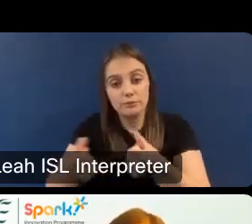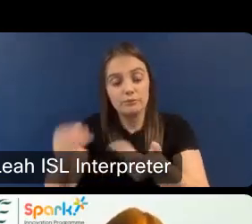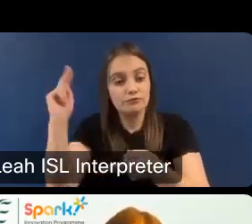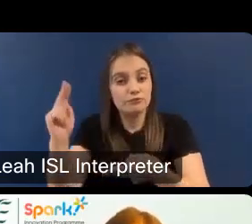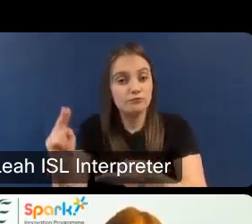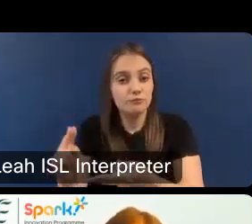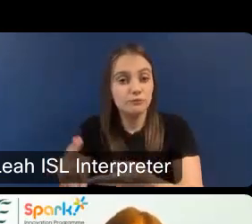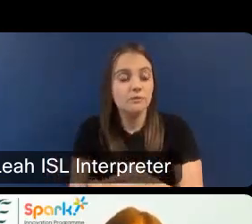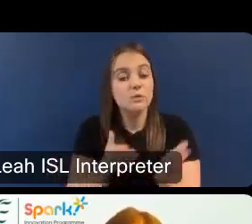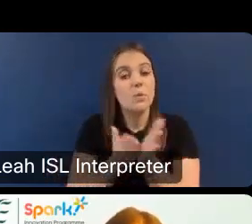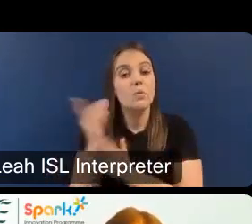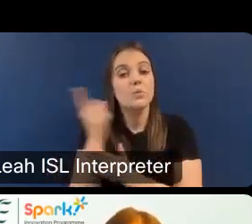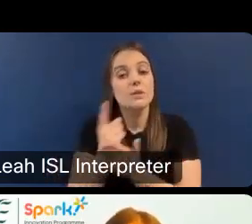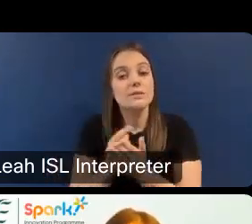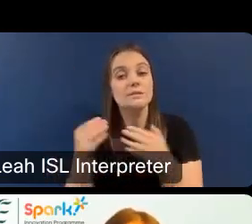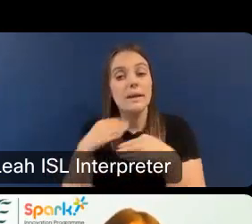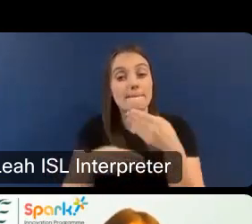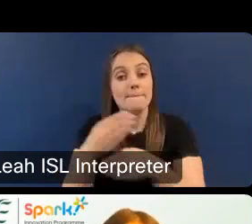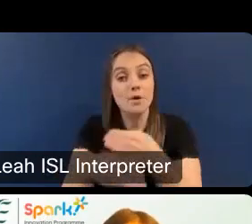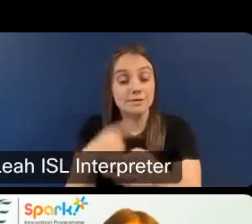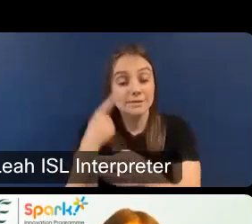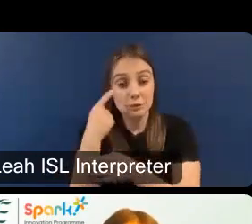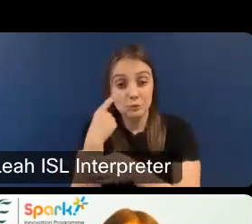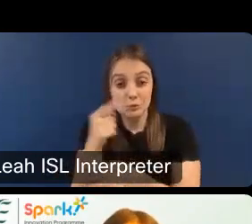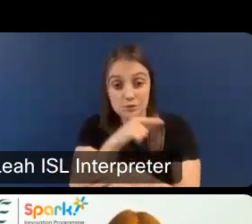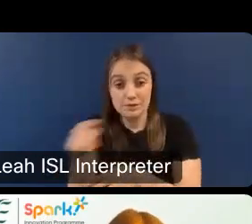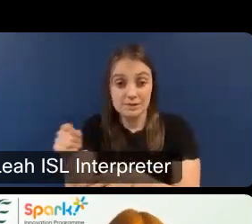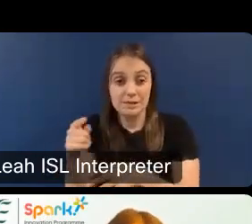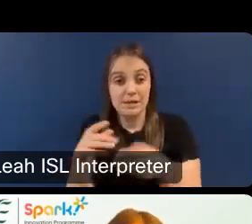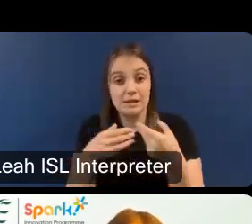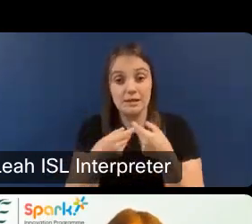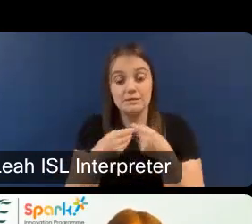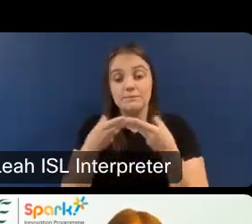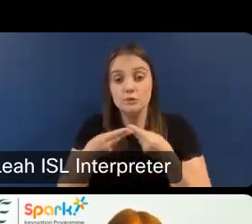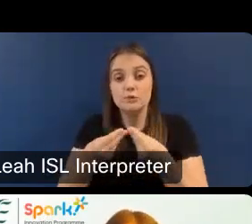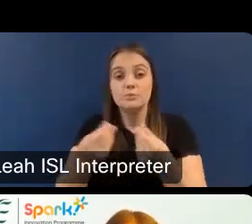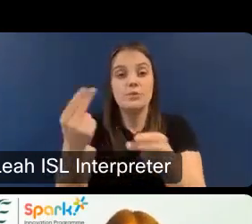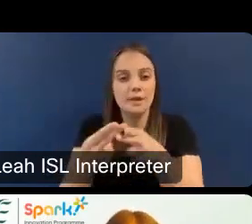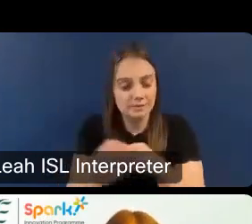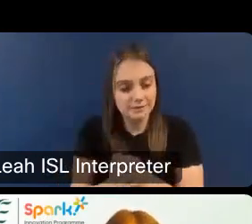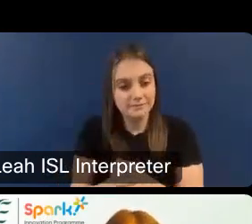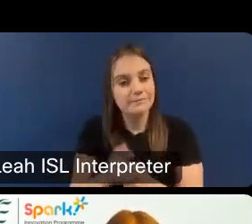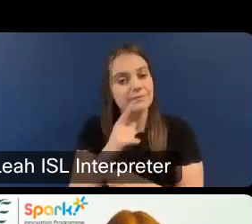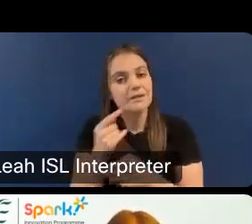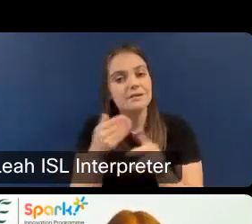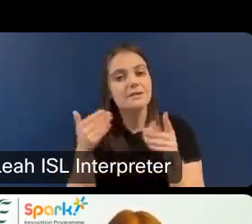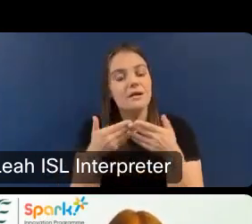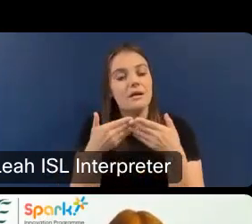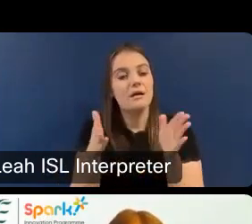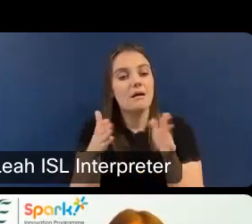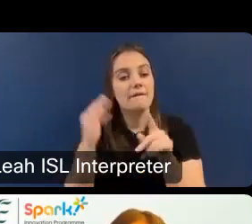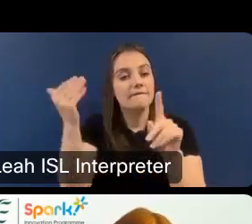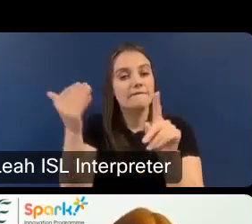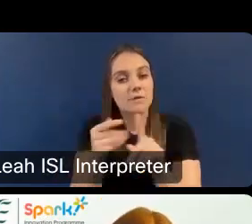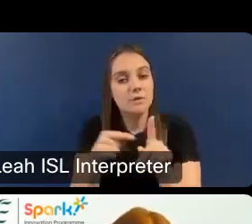design process that you've seen exemplified in different ways, but it kind of all talks about that kind of same kind of,